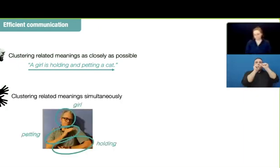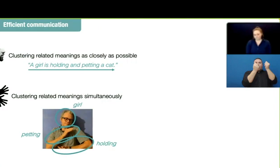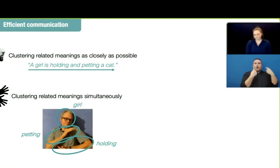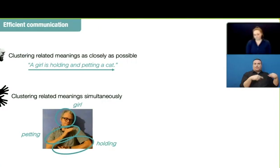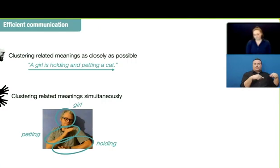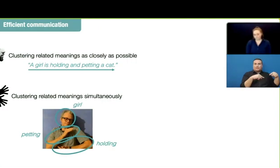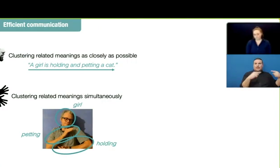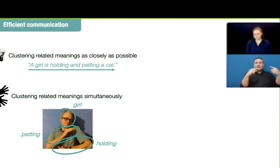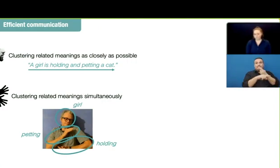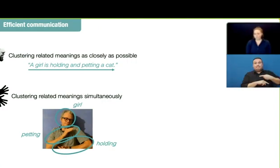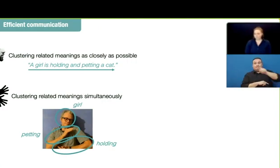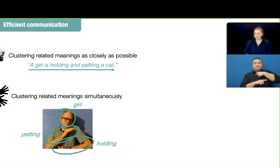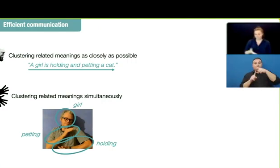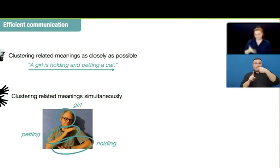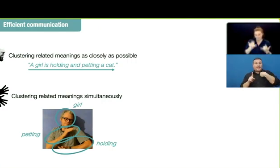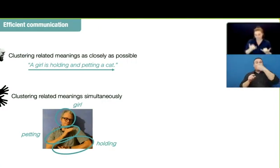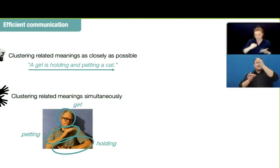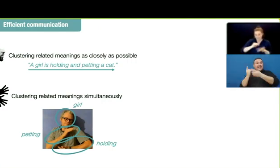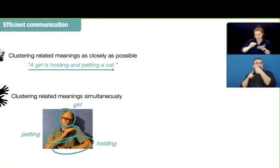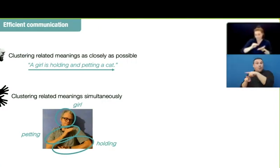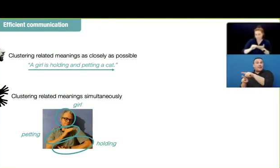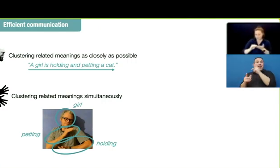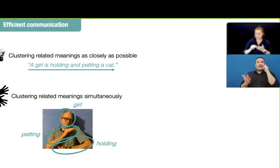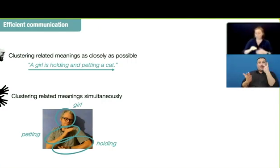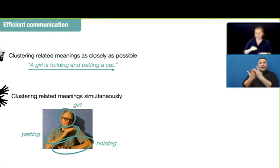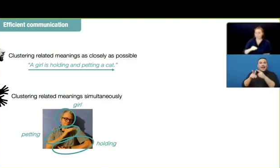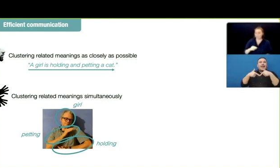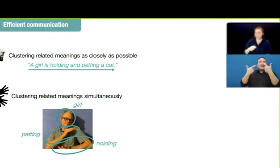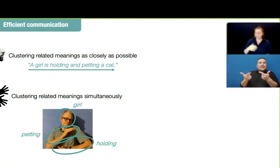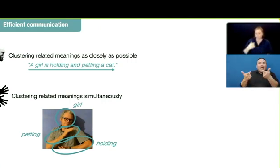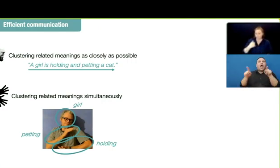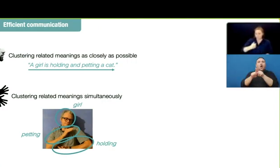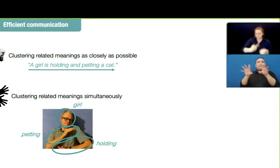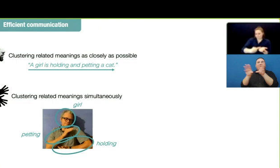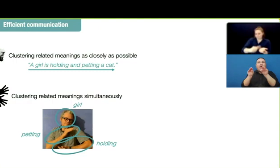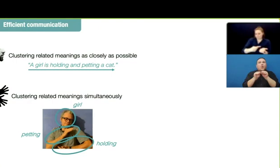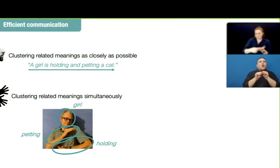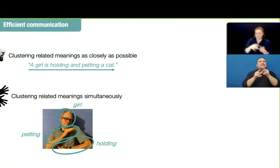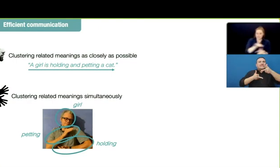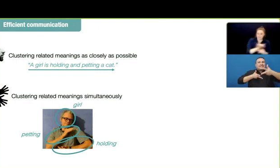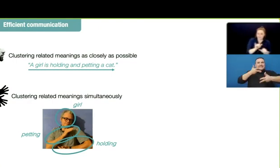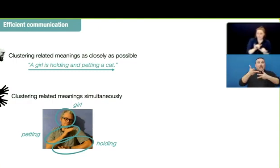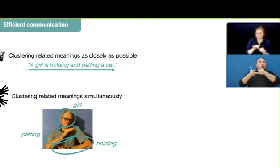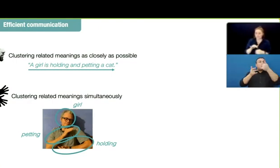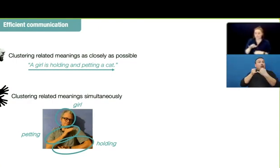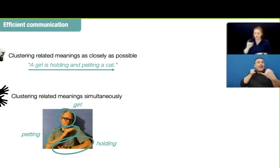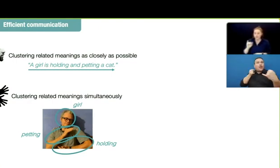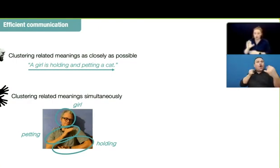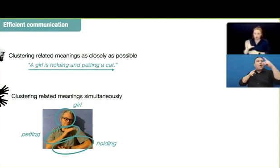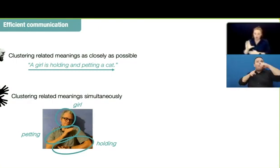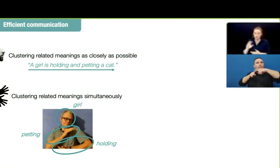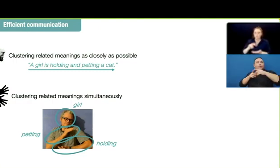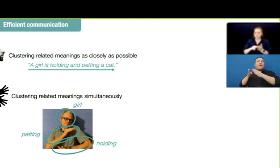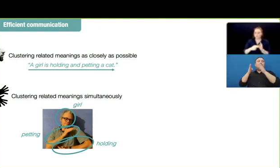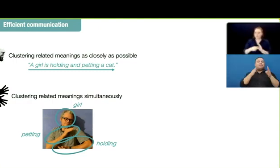In the present dissertation, I argue that simultaneous and iconic constructions allow clustering related meanings closer together not only